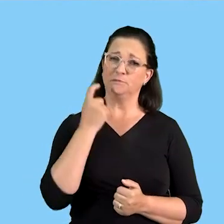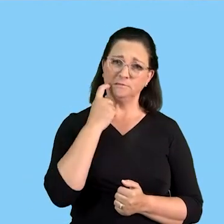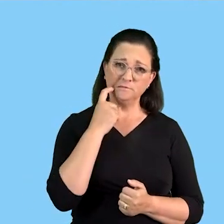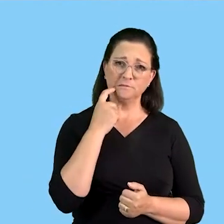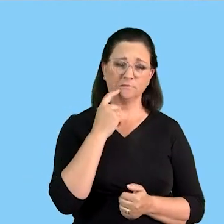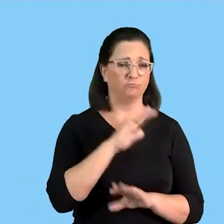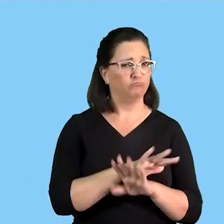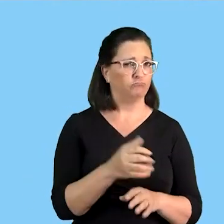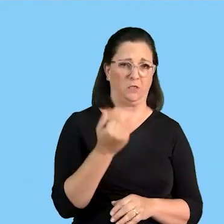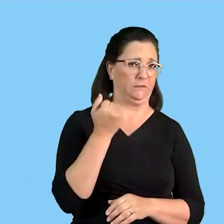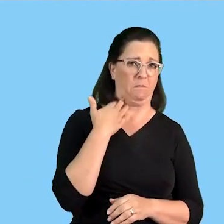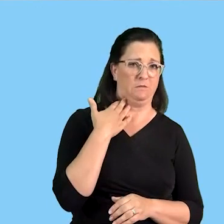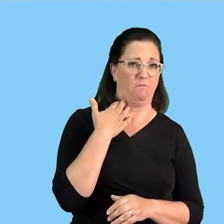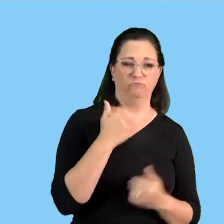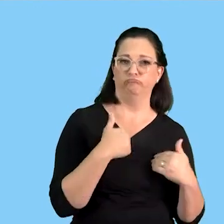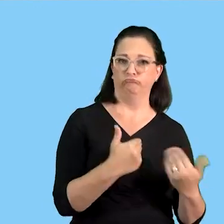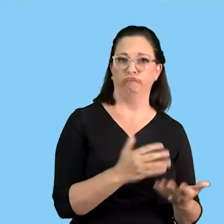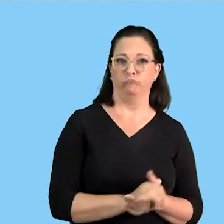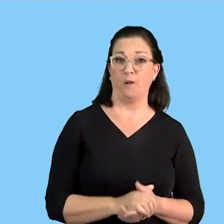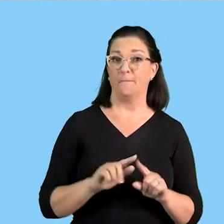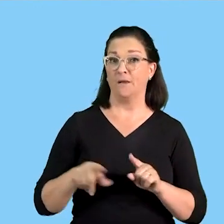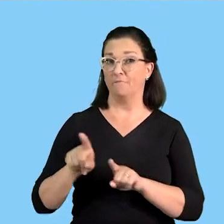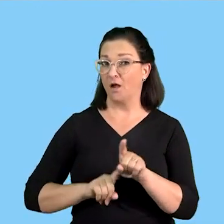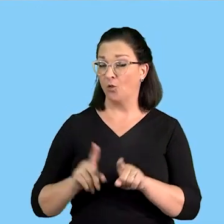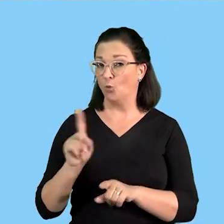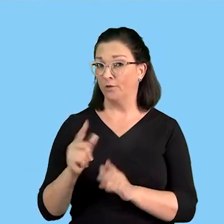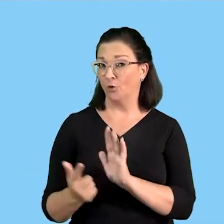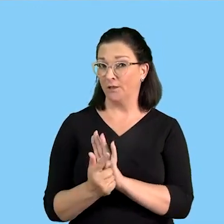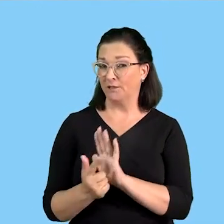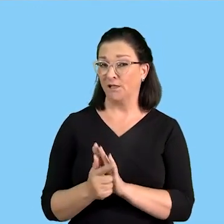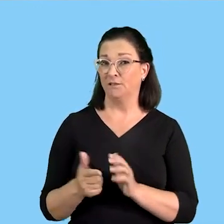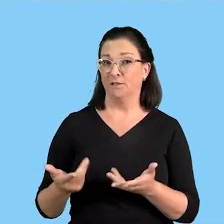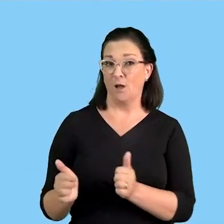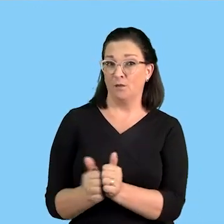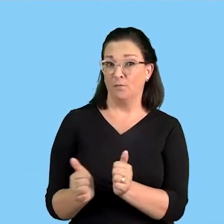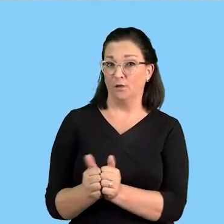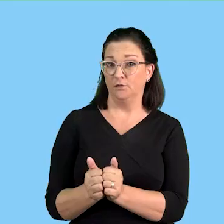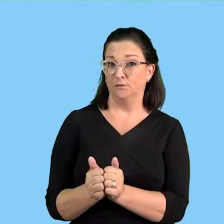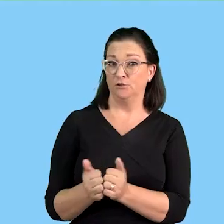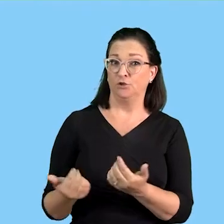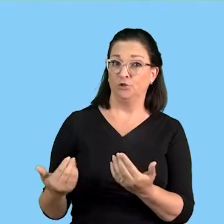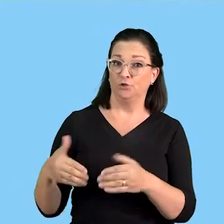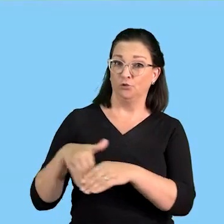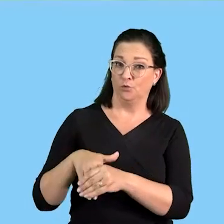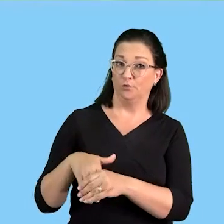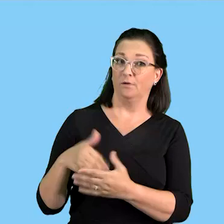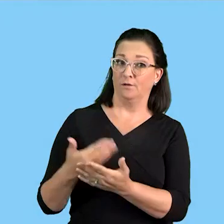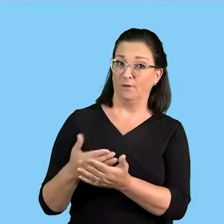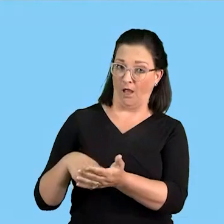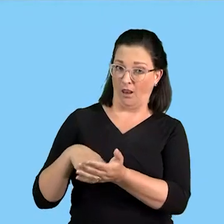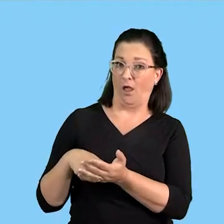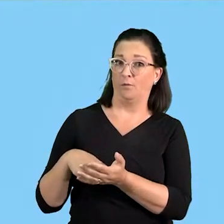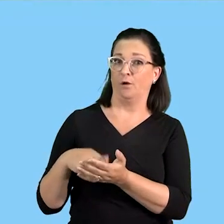is why it is easy and inexpensive to start. And looking into the failure with legislation is that partners are jointly and